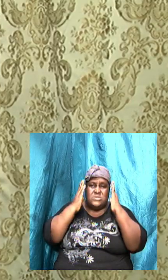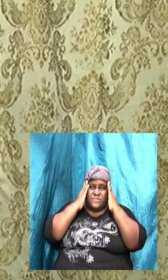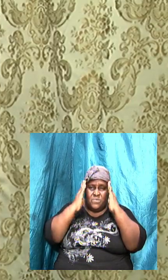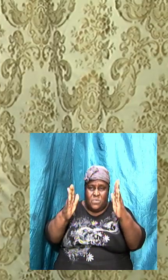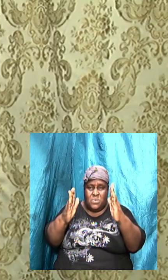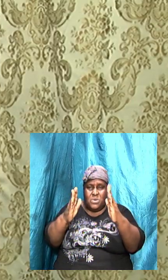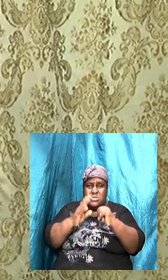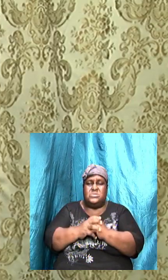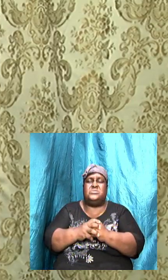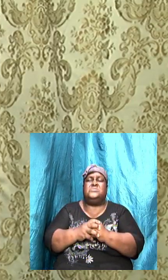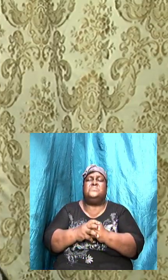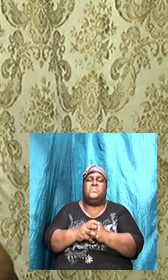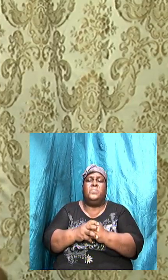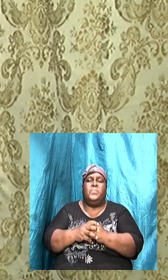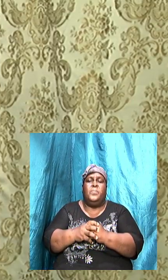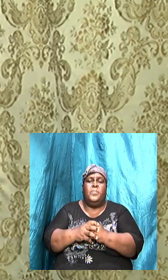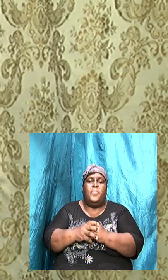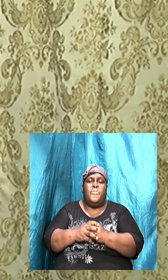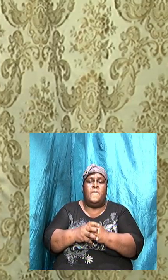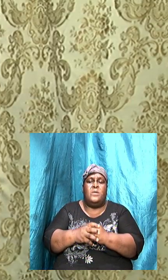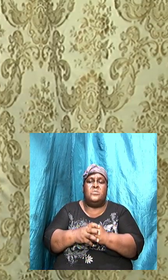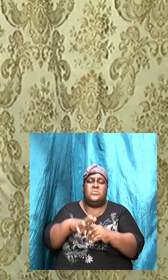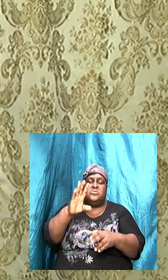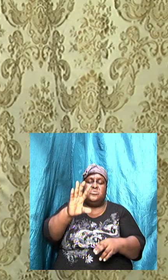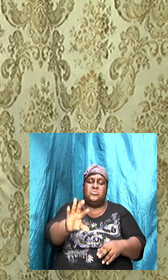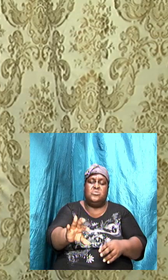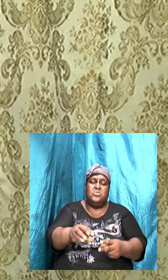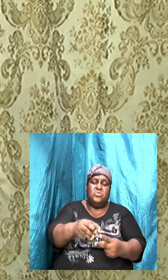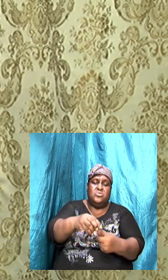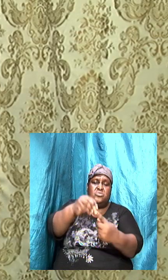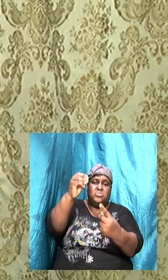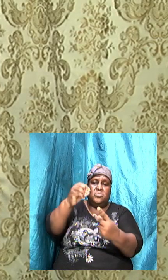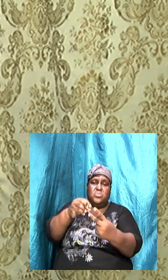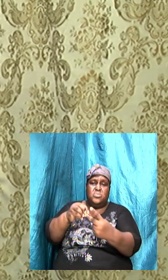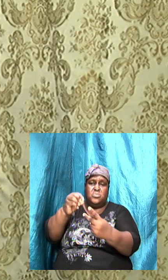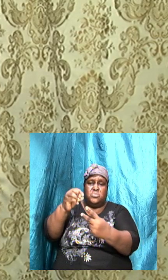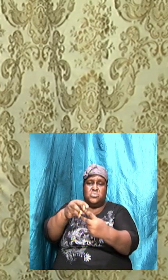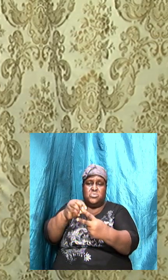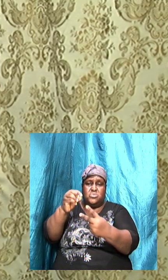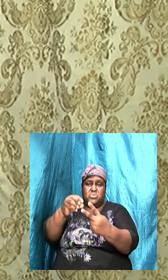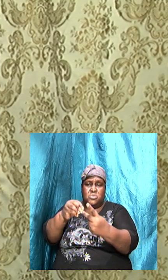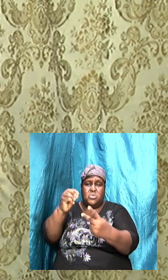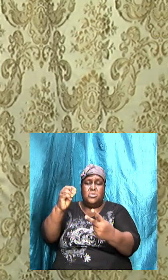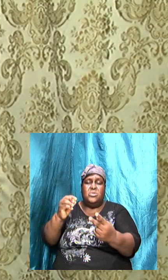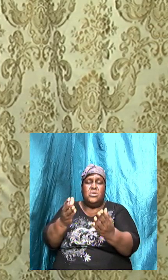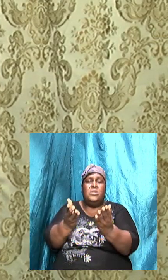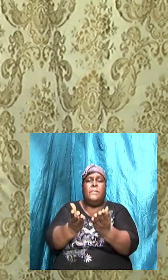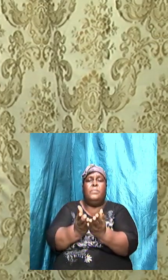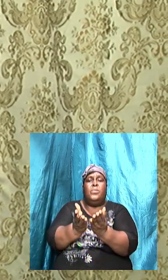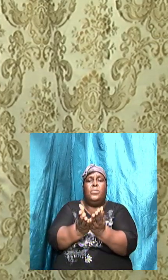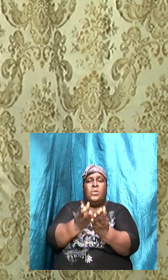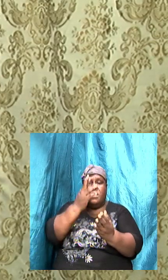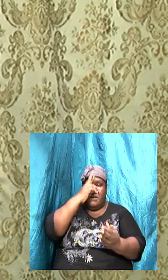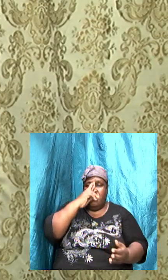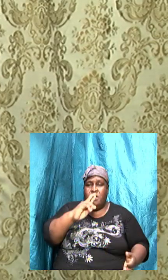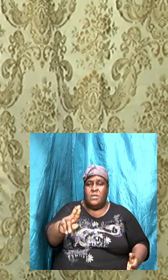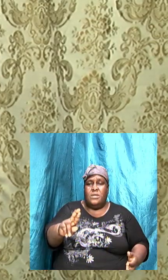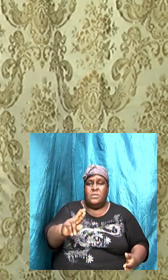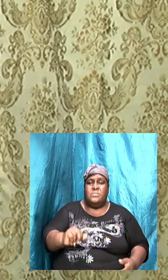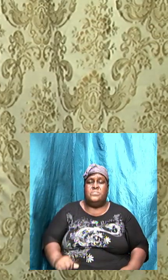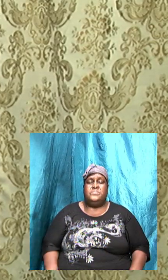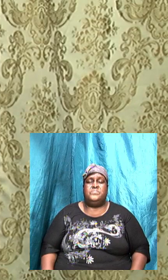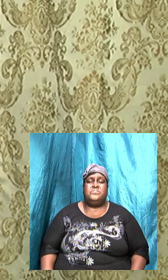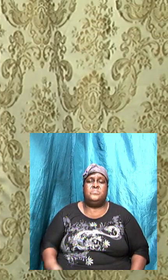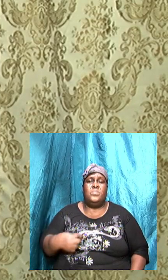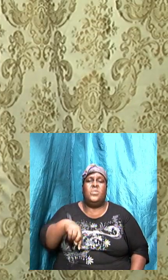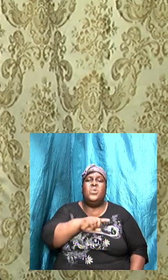further to pick out of the book. I did indicate in the earlier parts of this study that